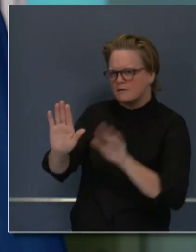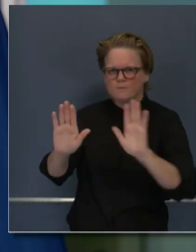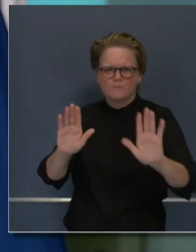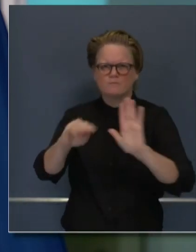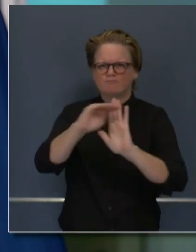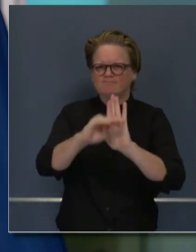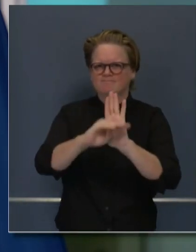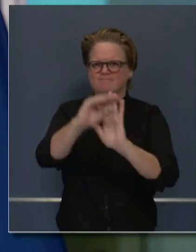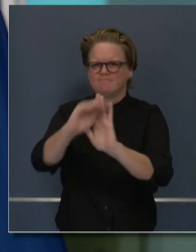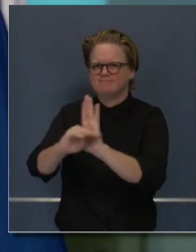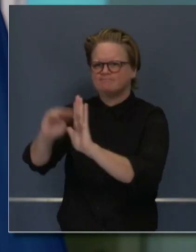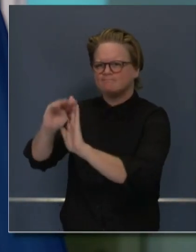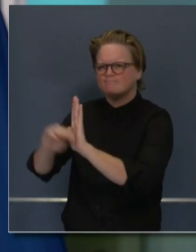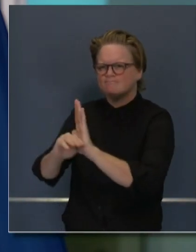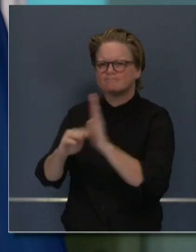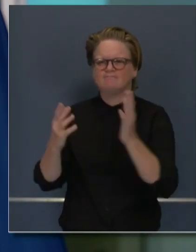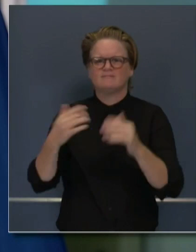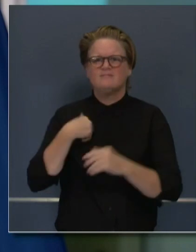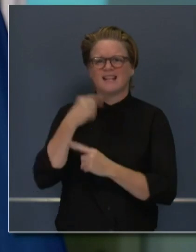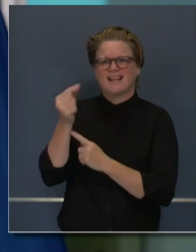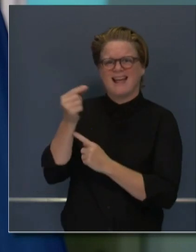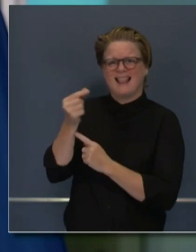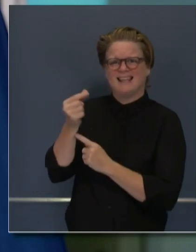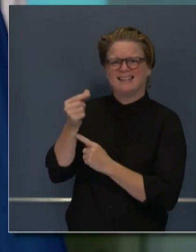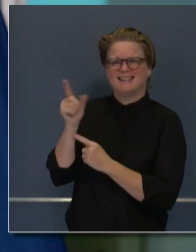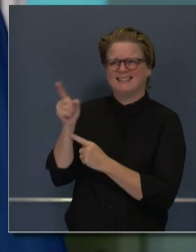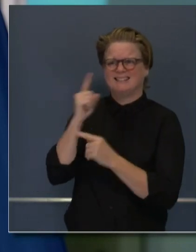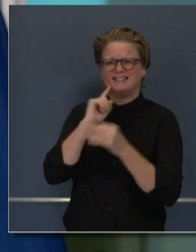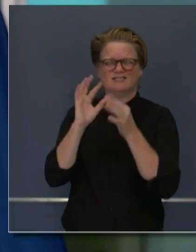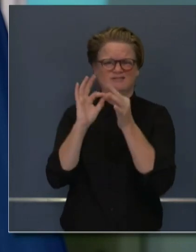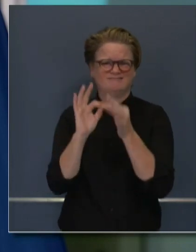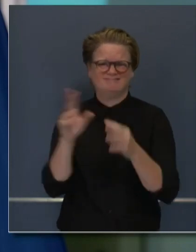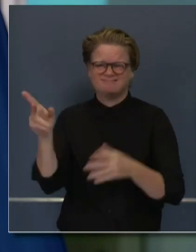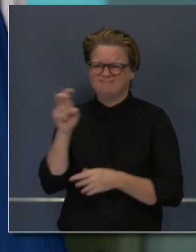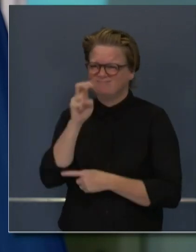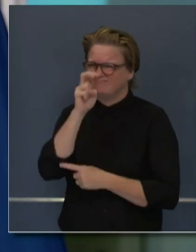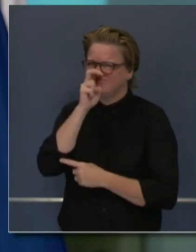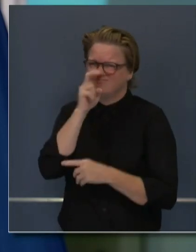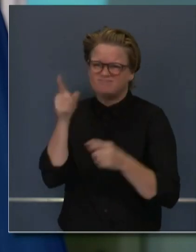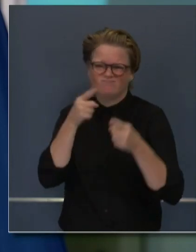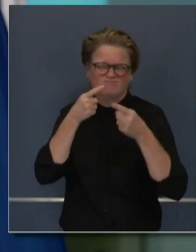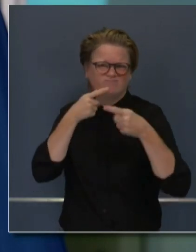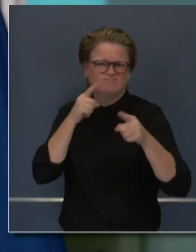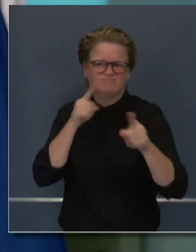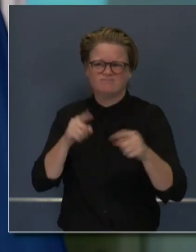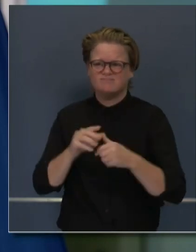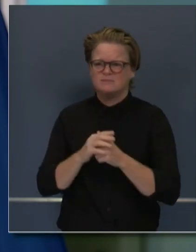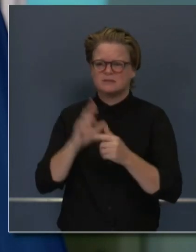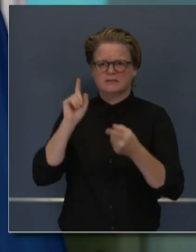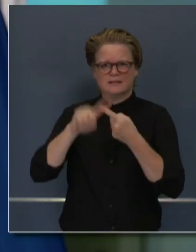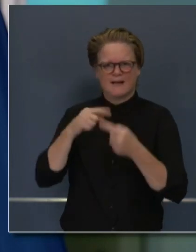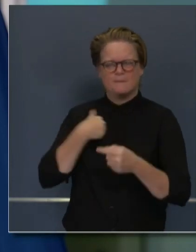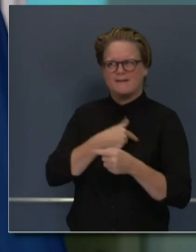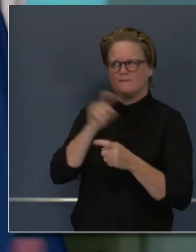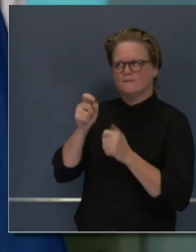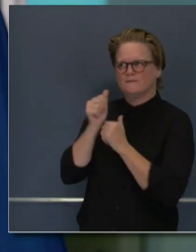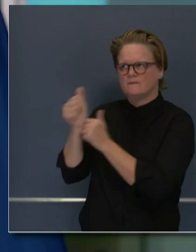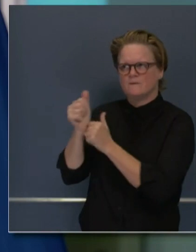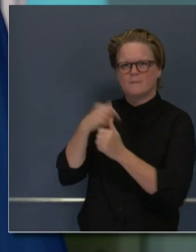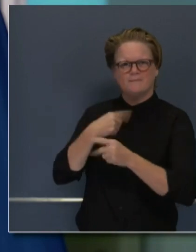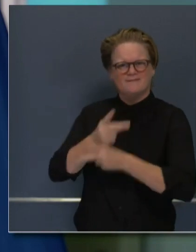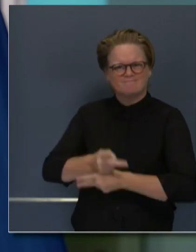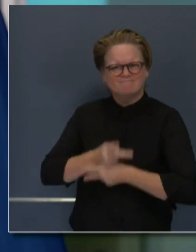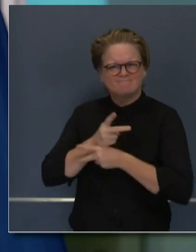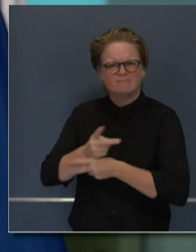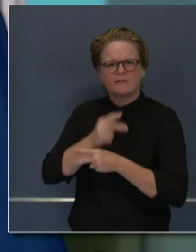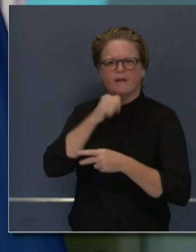been shy in terms of his admonition for us to be careful and cautious as it relates to people mixing in our household, to encourage those